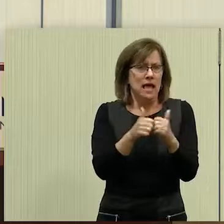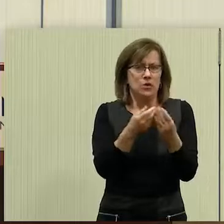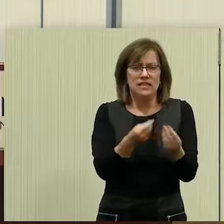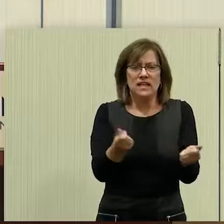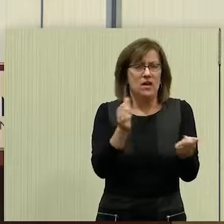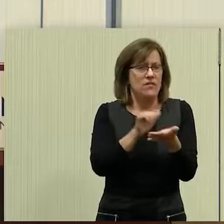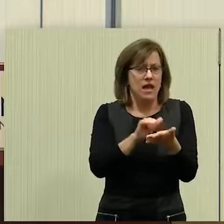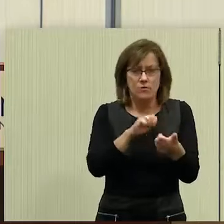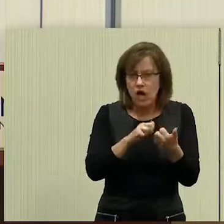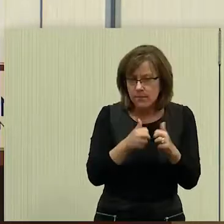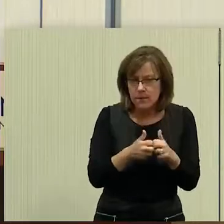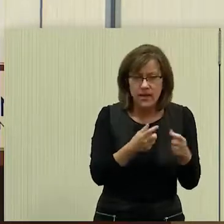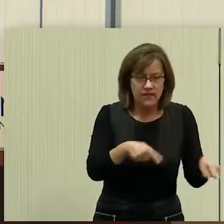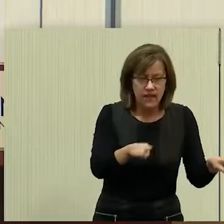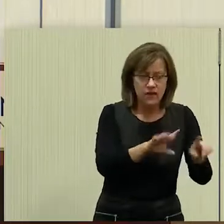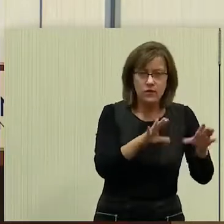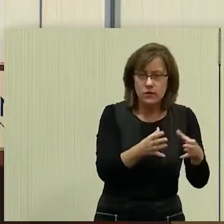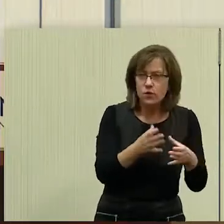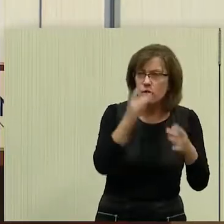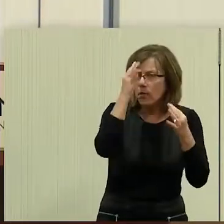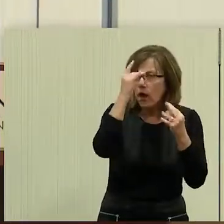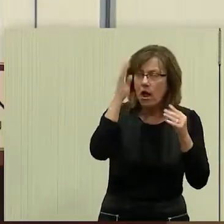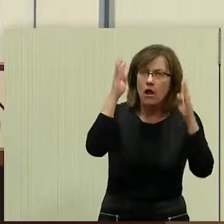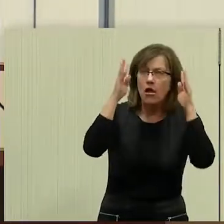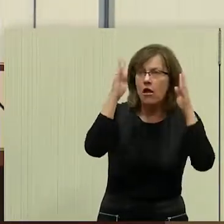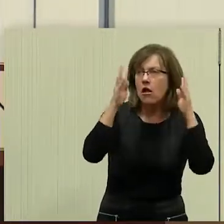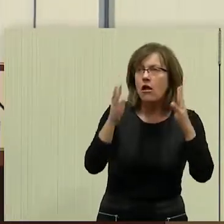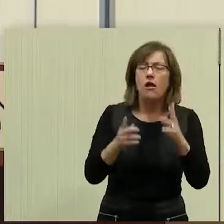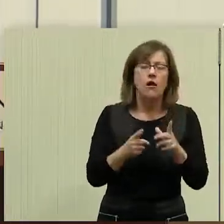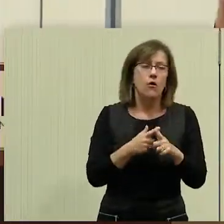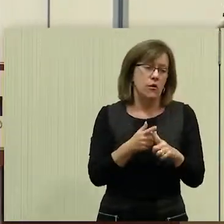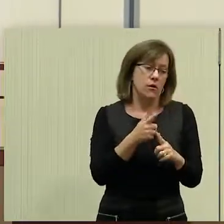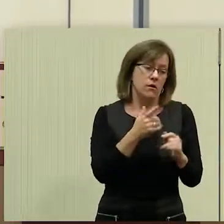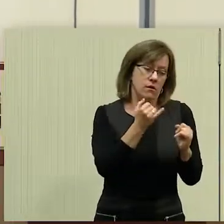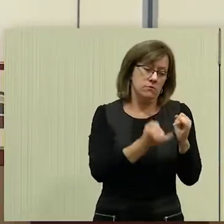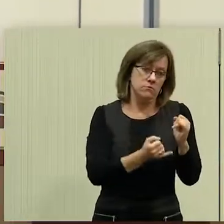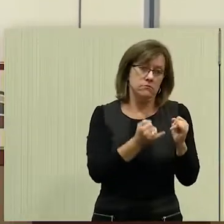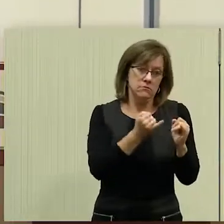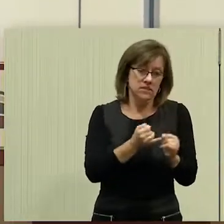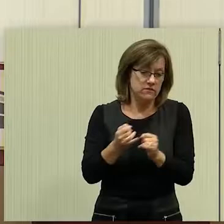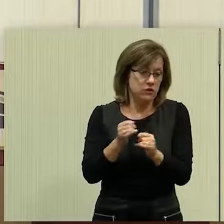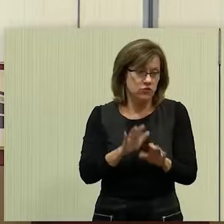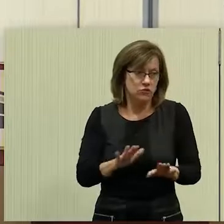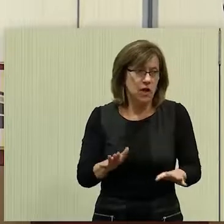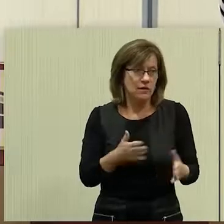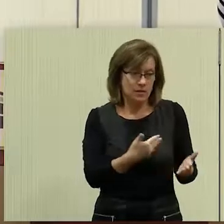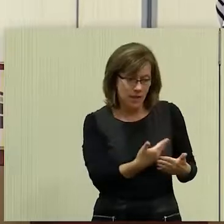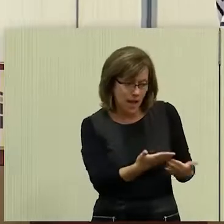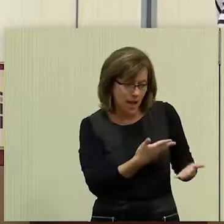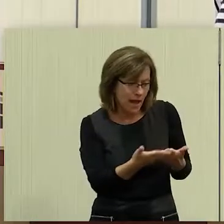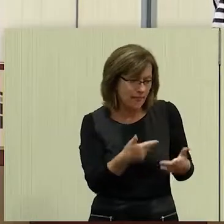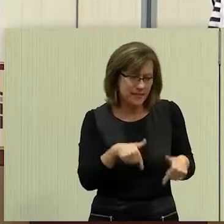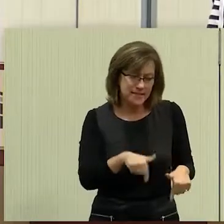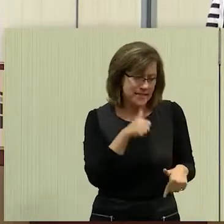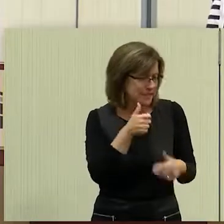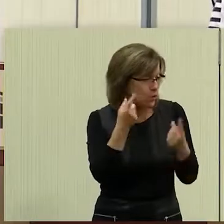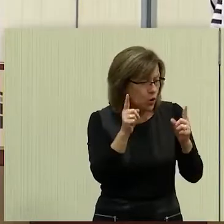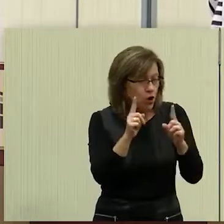care of it? So it becomes more of a group process, or with an individual child even, of, okay, how are we going to make this work better? It's not working for